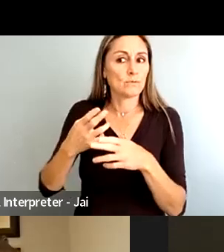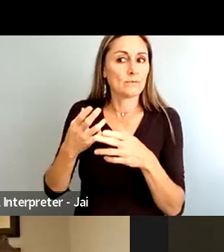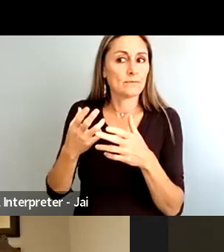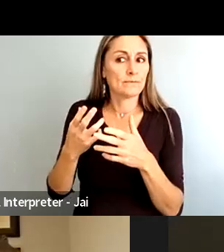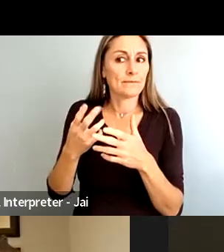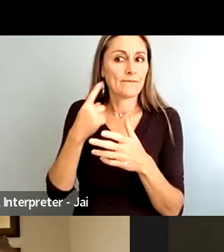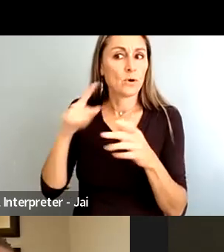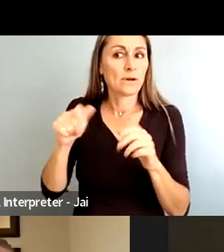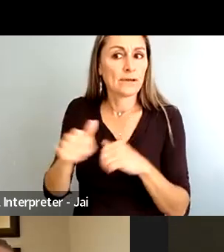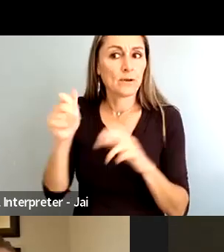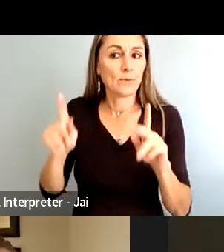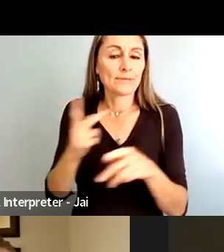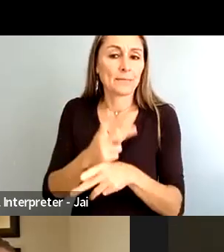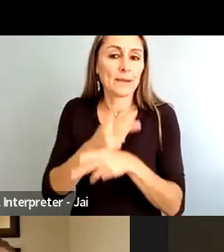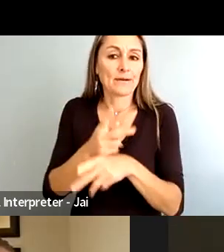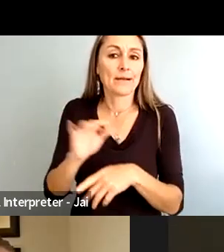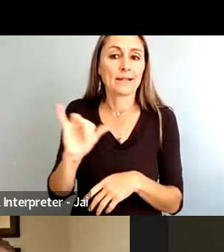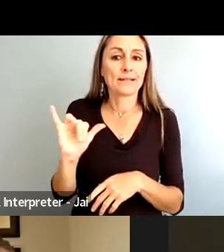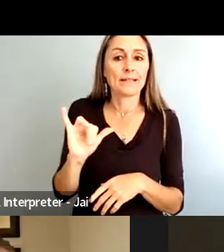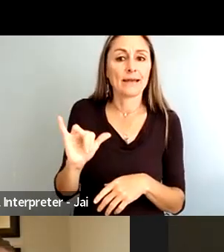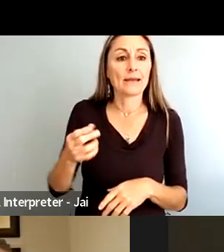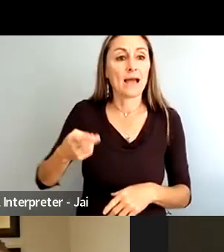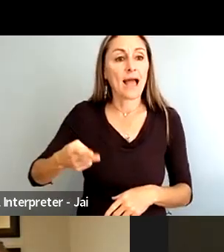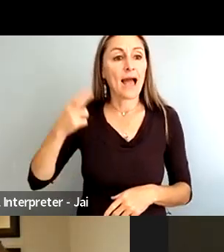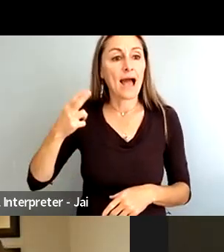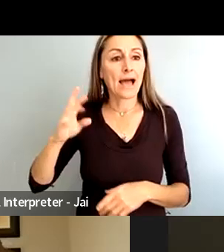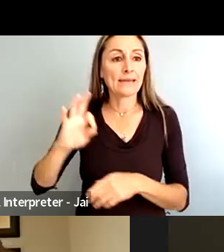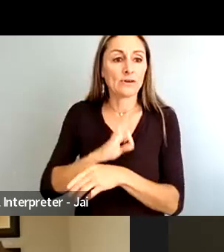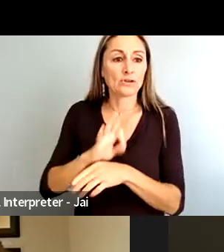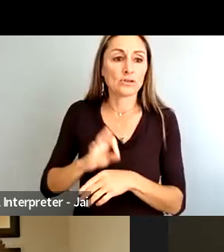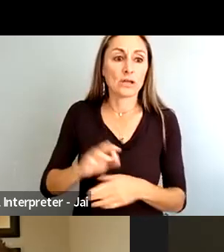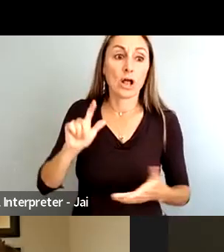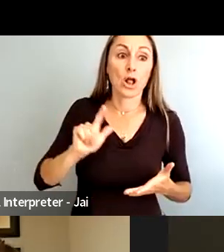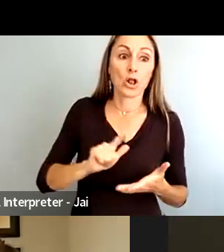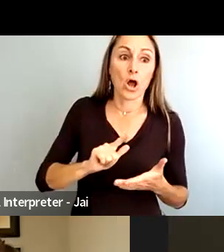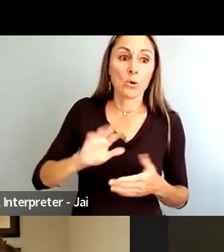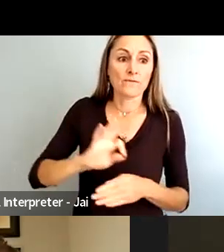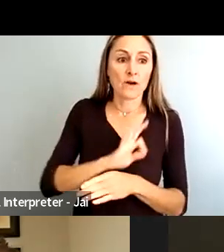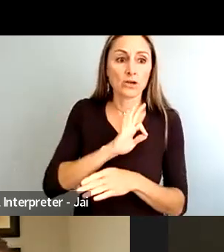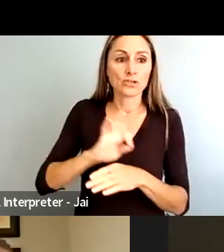careful about that. Like words like high functioning and low functioning, or